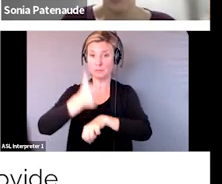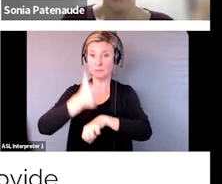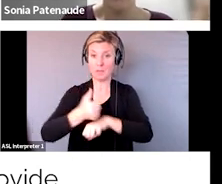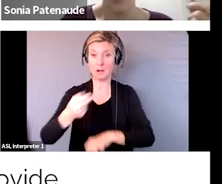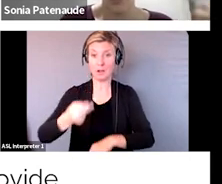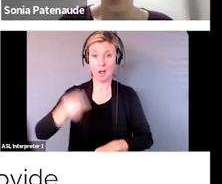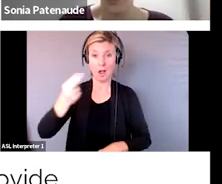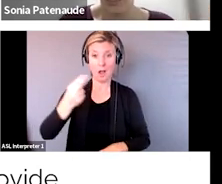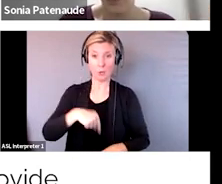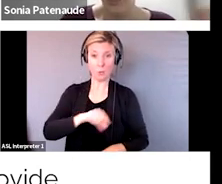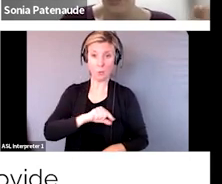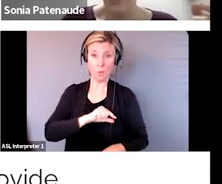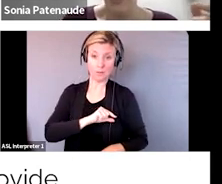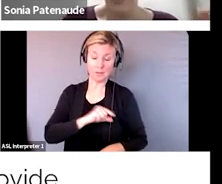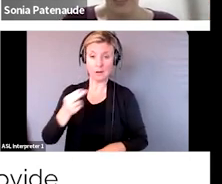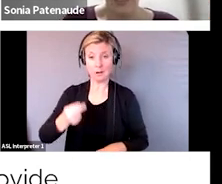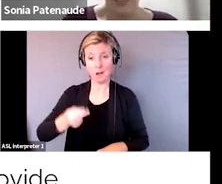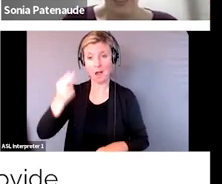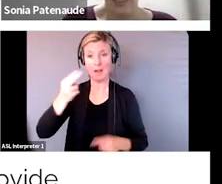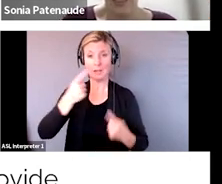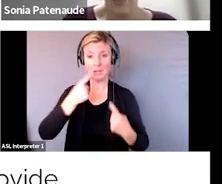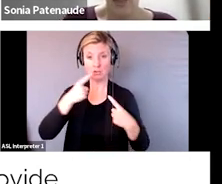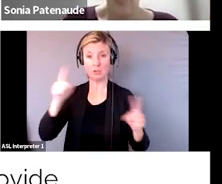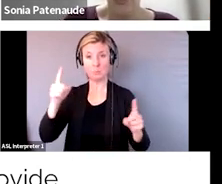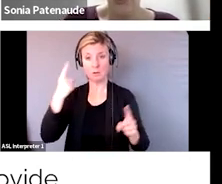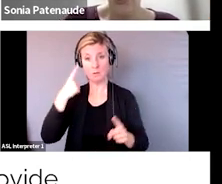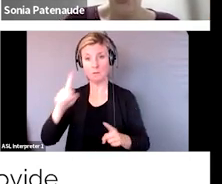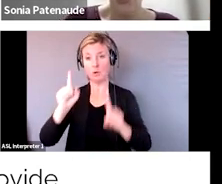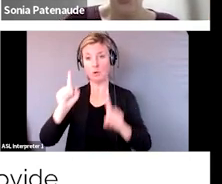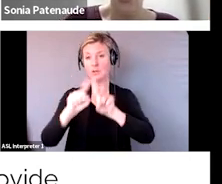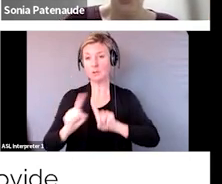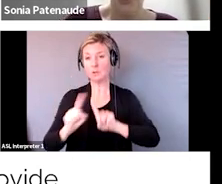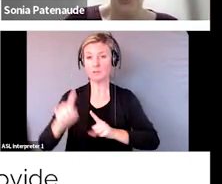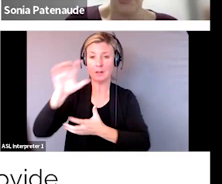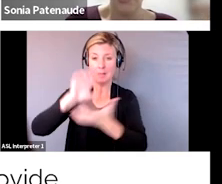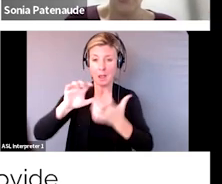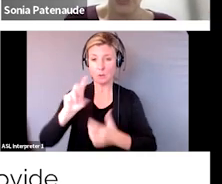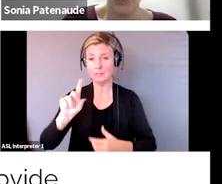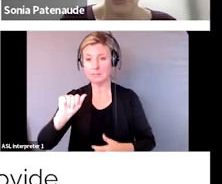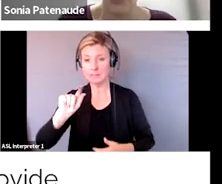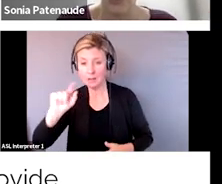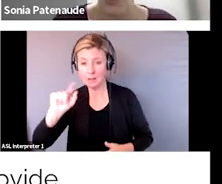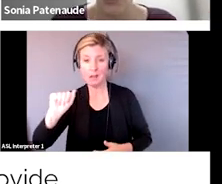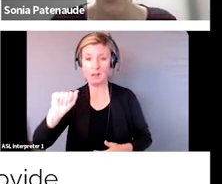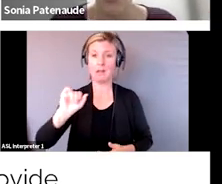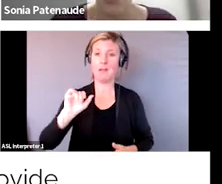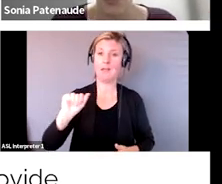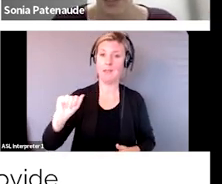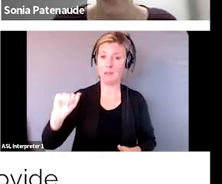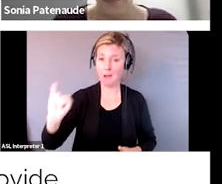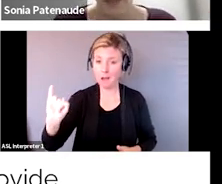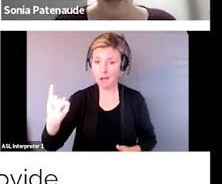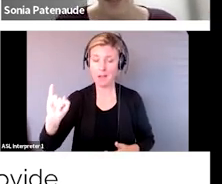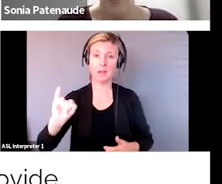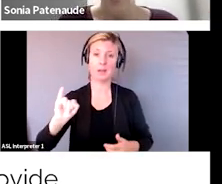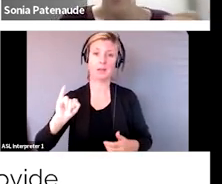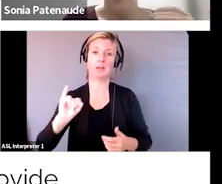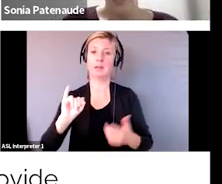specific areas of hybrid cloud, data and AI, automation, security, semiconductors, and quantum